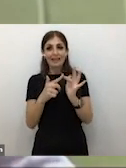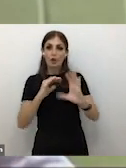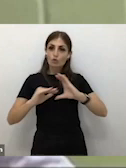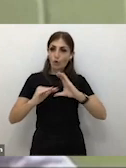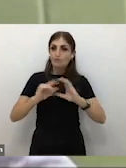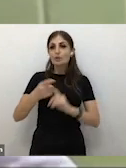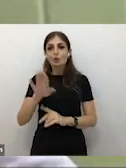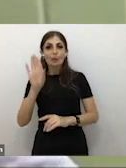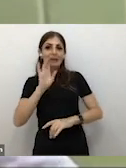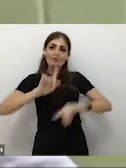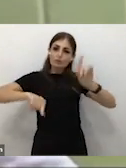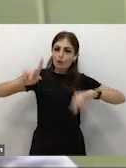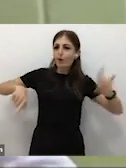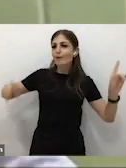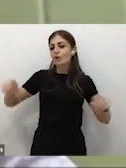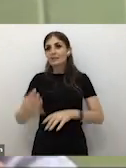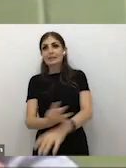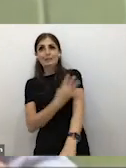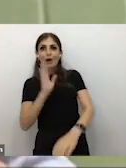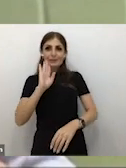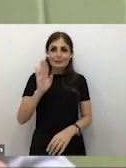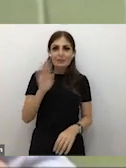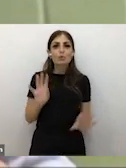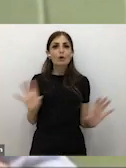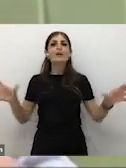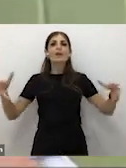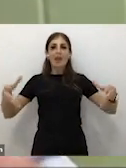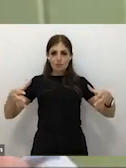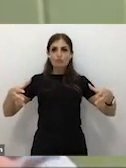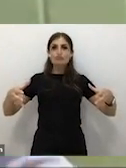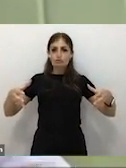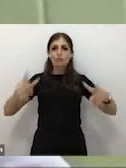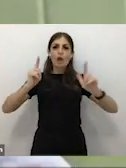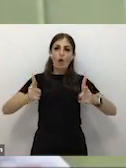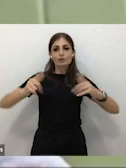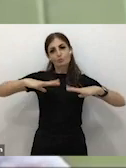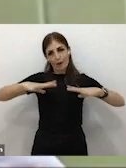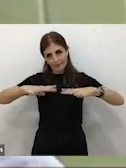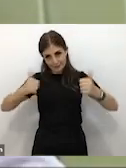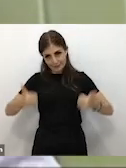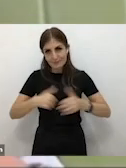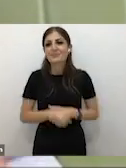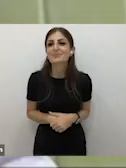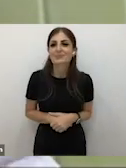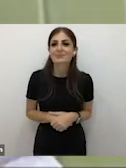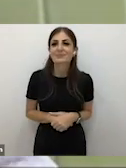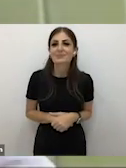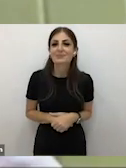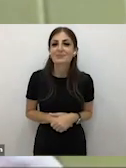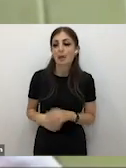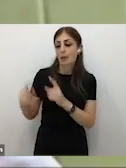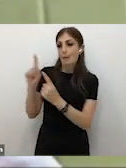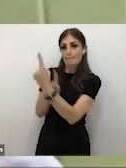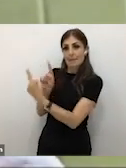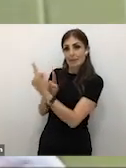hear from diverse and inspiring speakers. We'll be together in a large group and there'll be lots of breaks. At the peer-to-peer